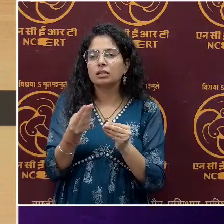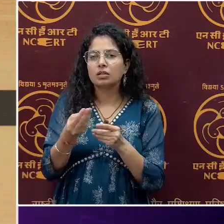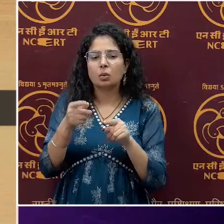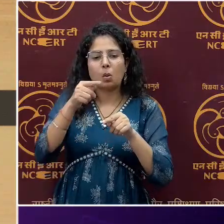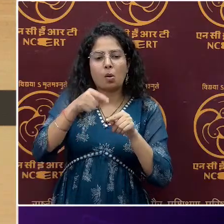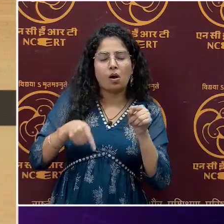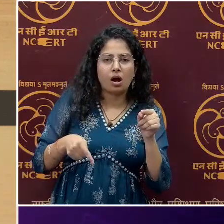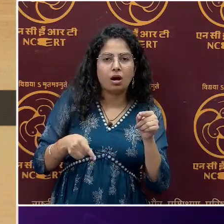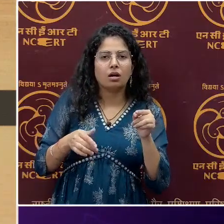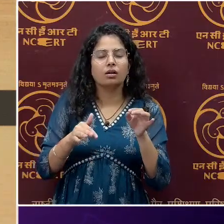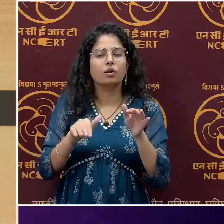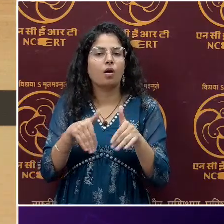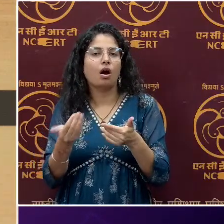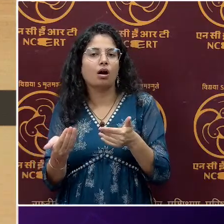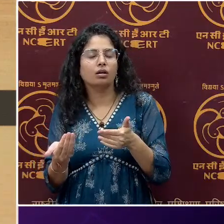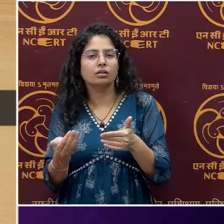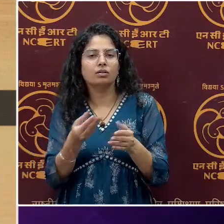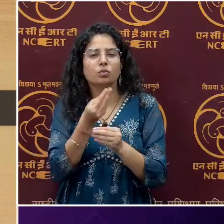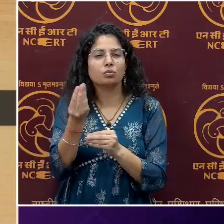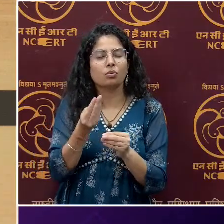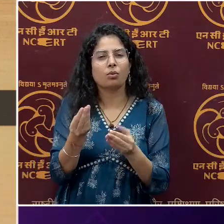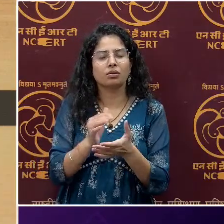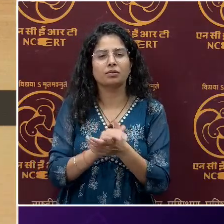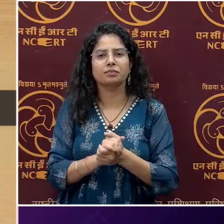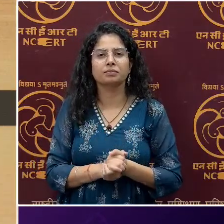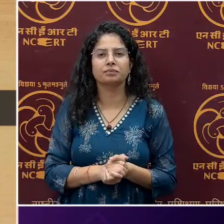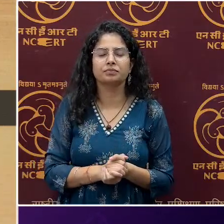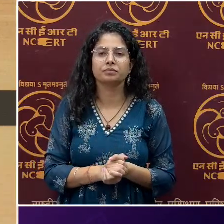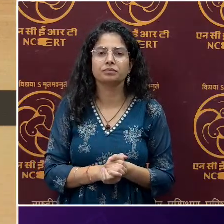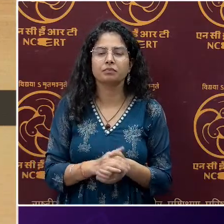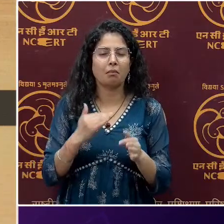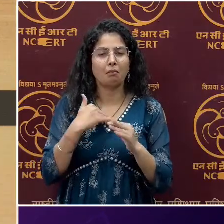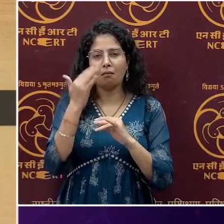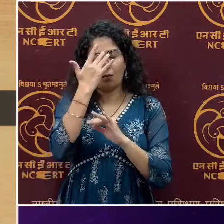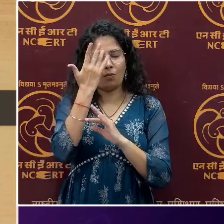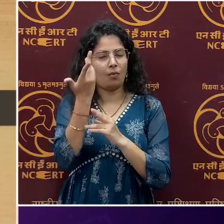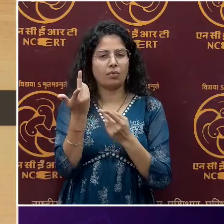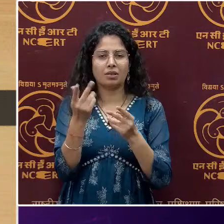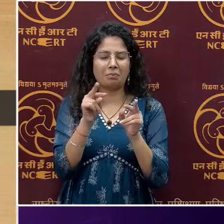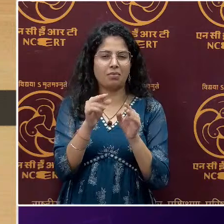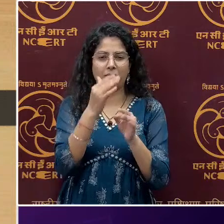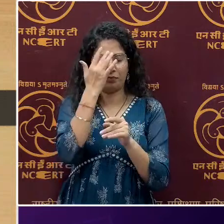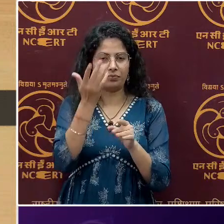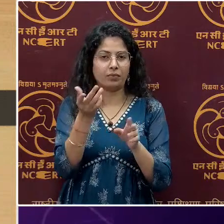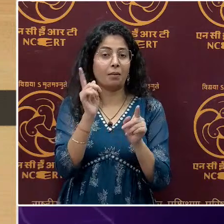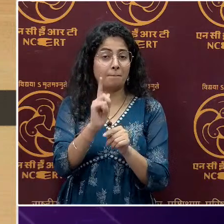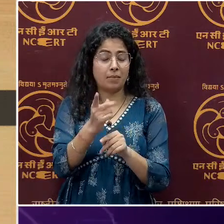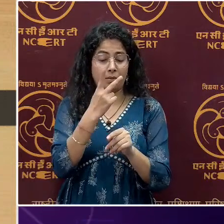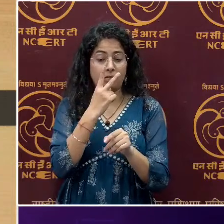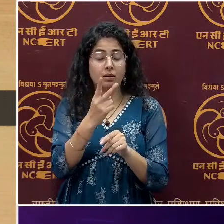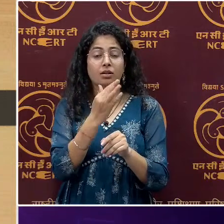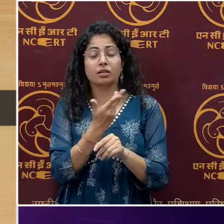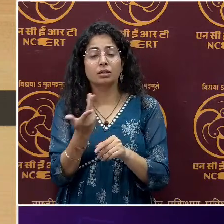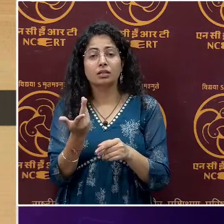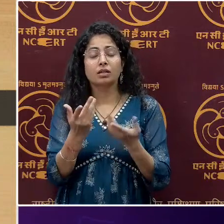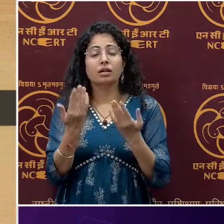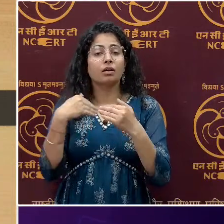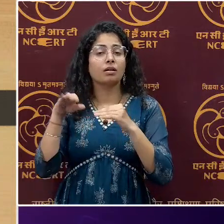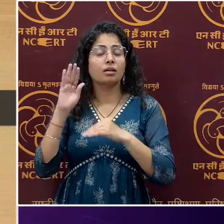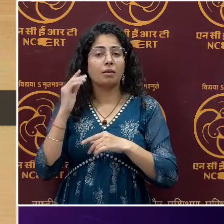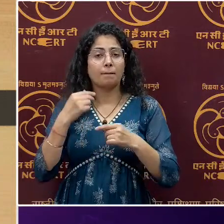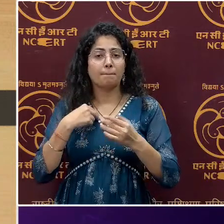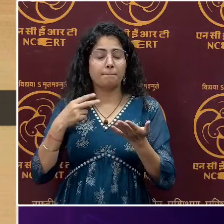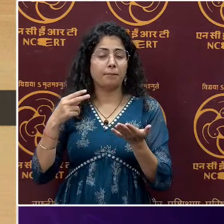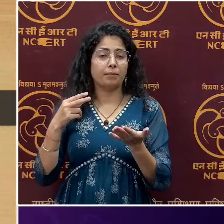cut at the front and some like chino at back. I don't know what it is, but yeah, I noticed it because once I was